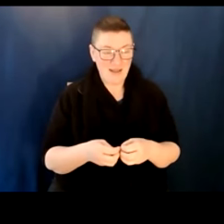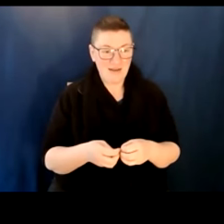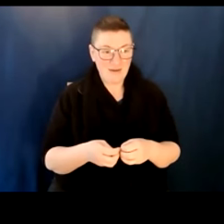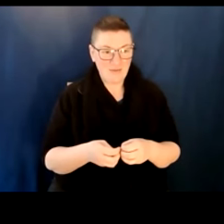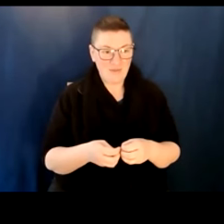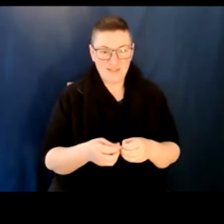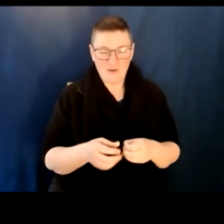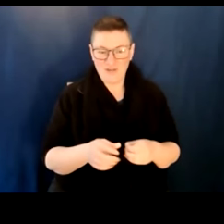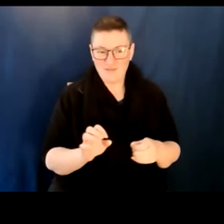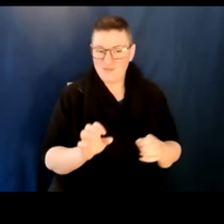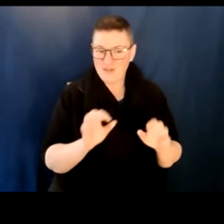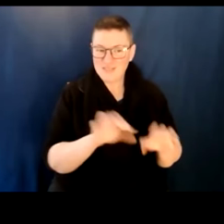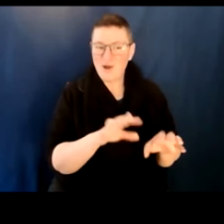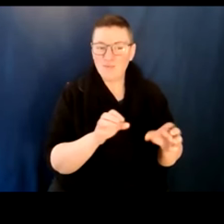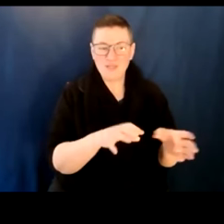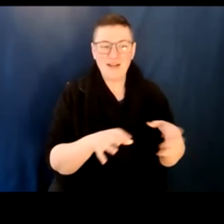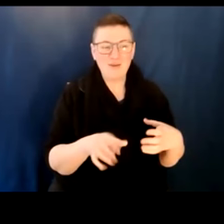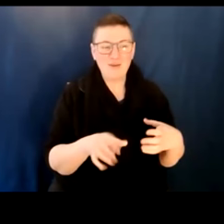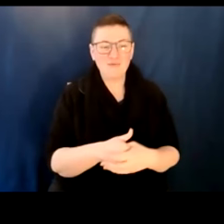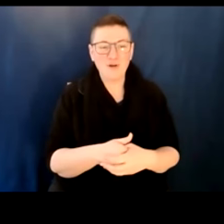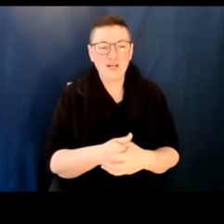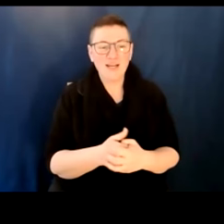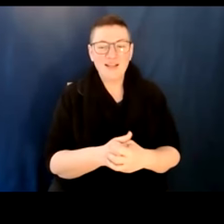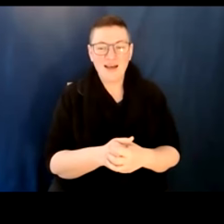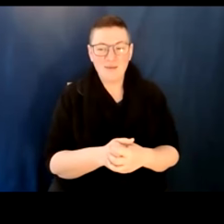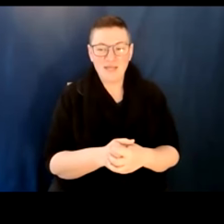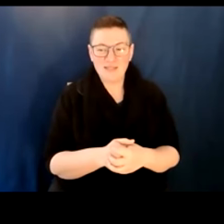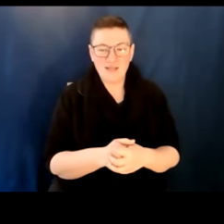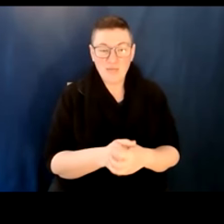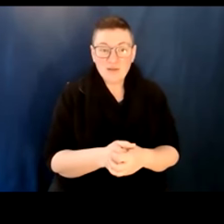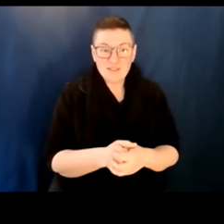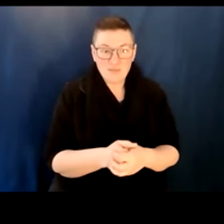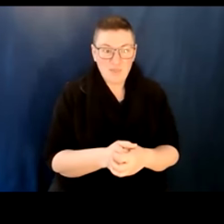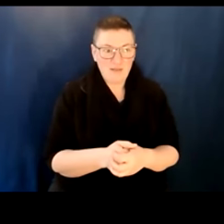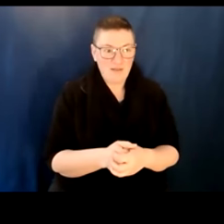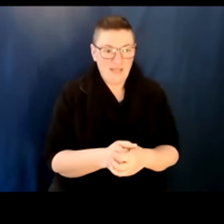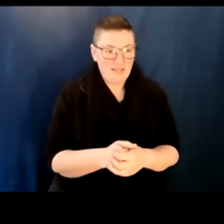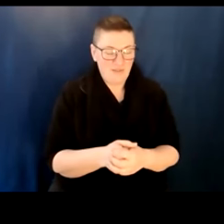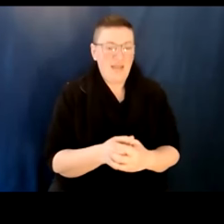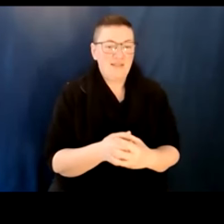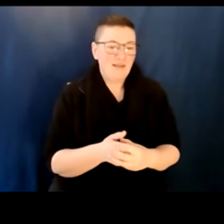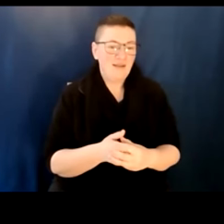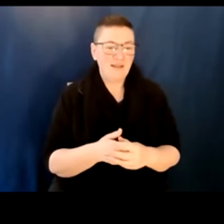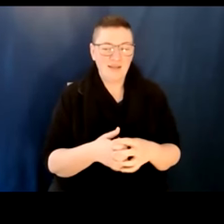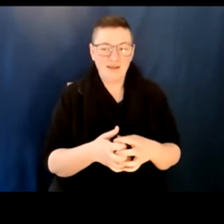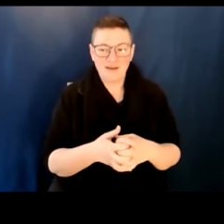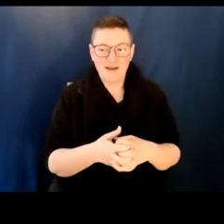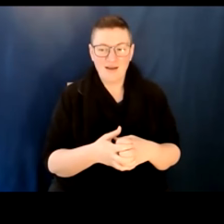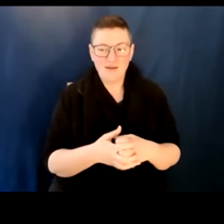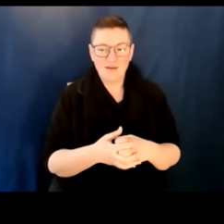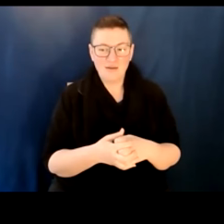based on this very, very small preliminary piece of work, it appears to be that the answer is yes.